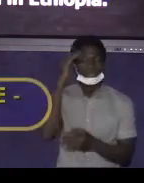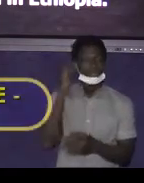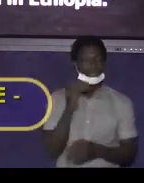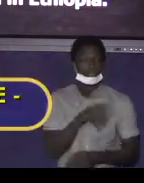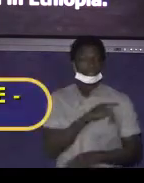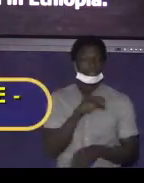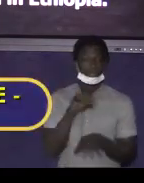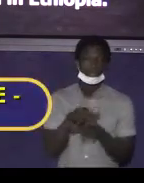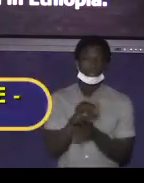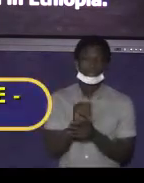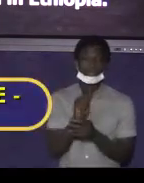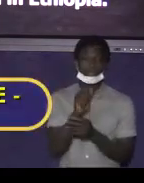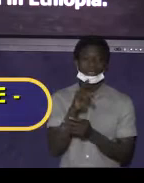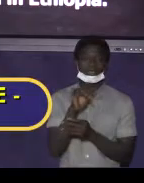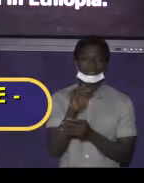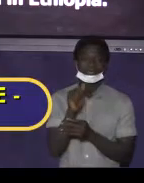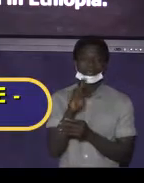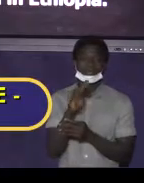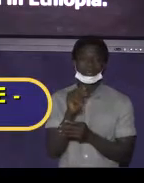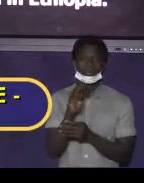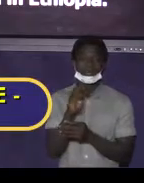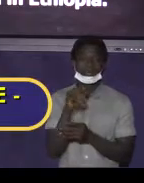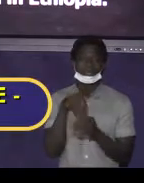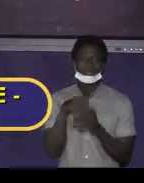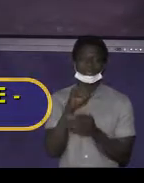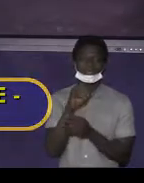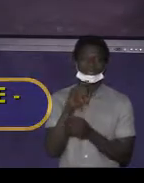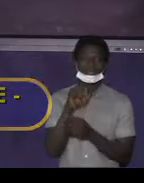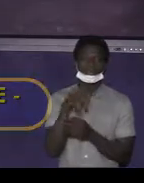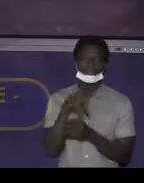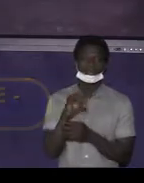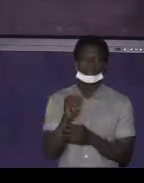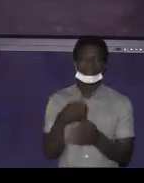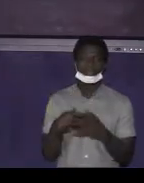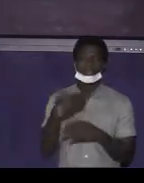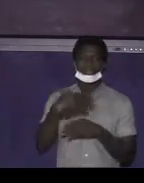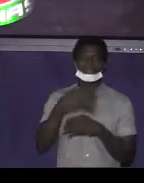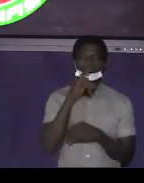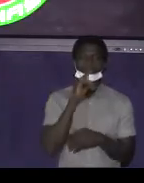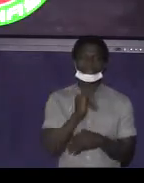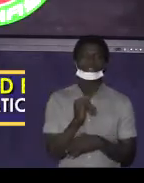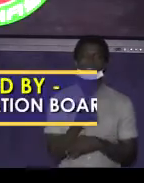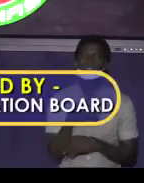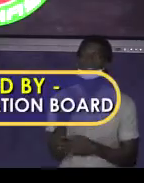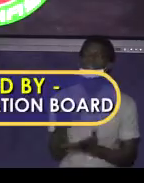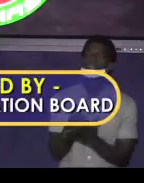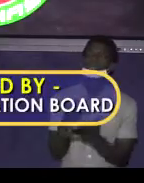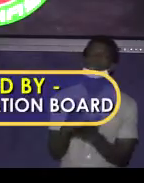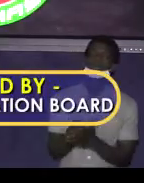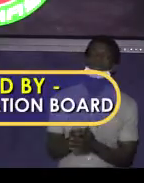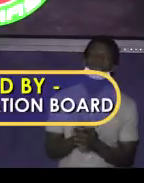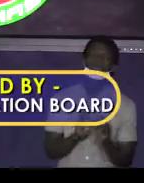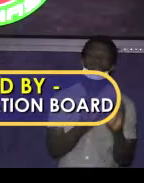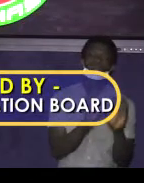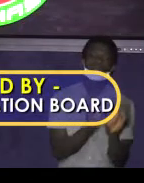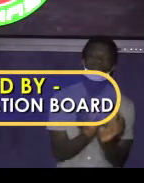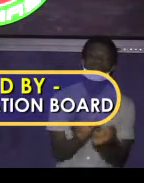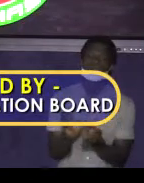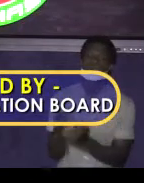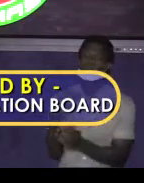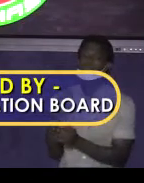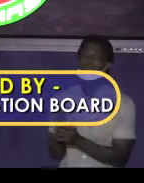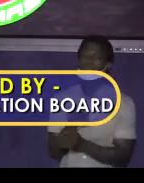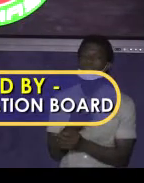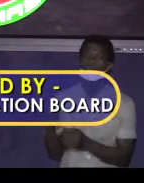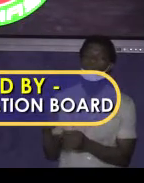1963. Its headquarters at Addis Ababa in Ethiopia. Next one is the Economic Community of